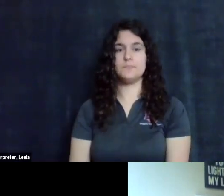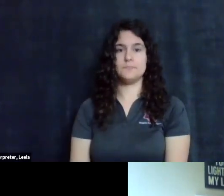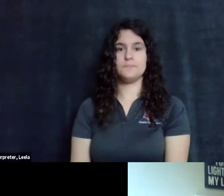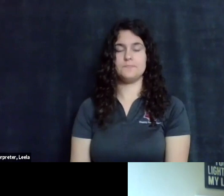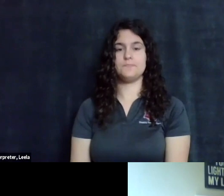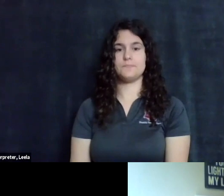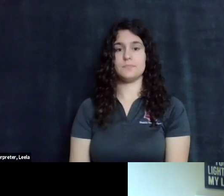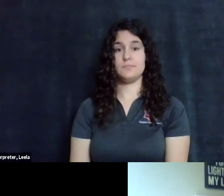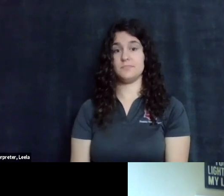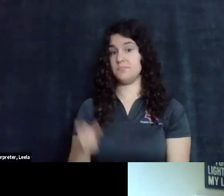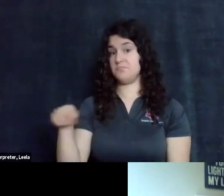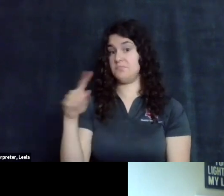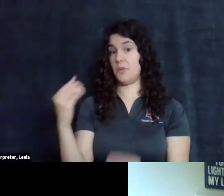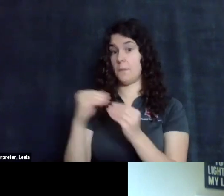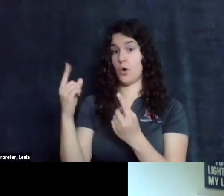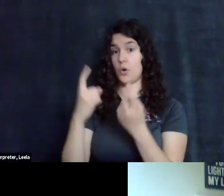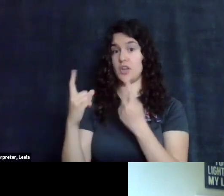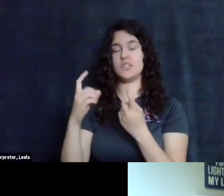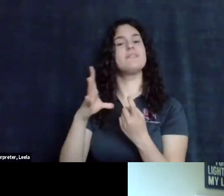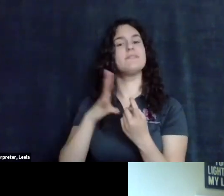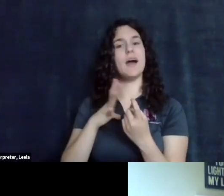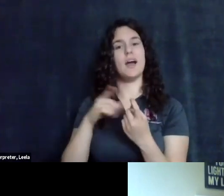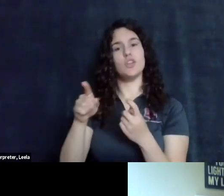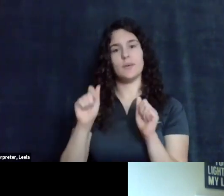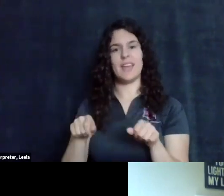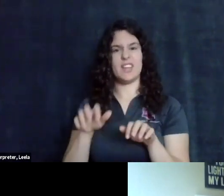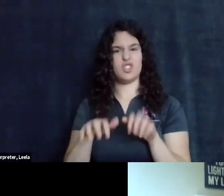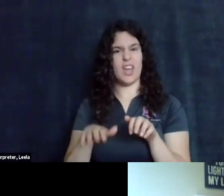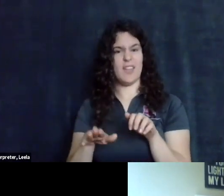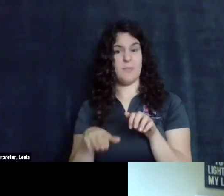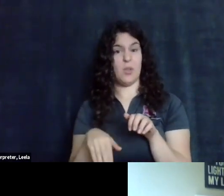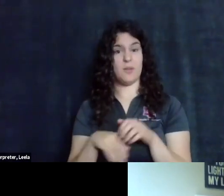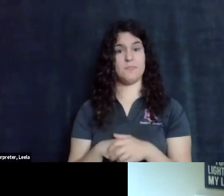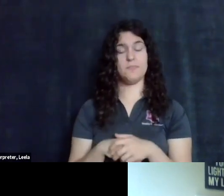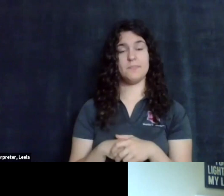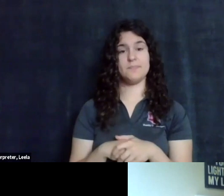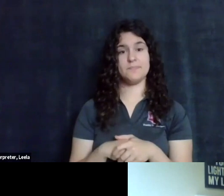Did you guys have any more questions for us? Again, we have the chat down below.